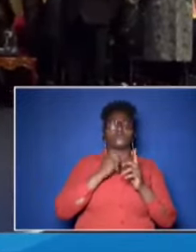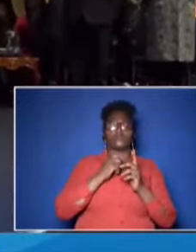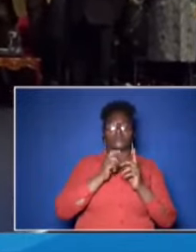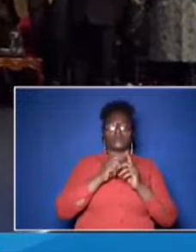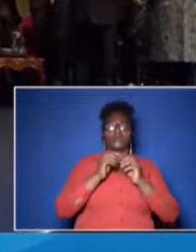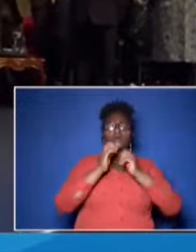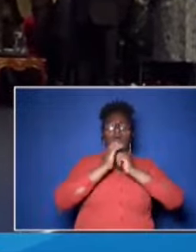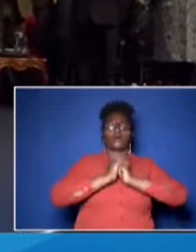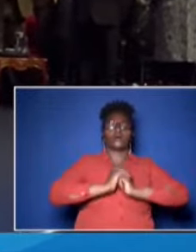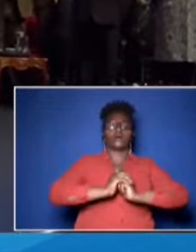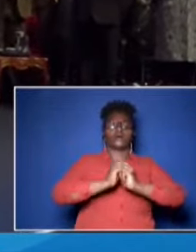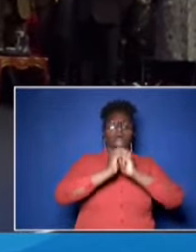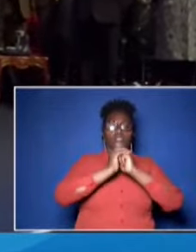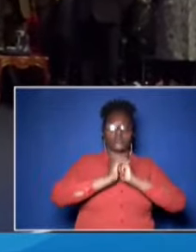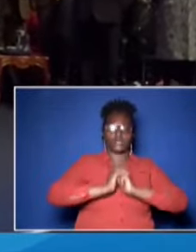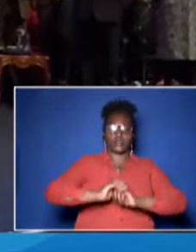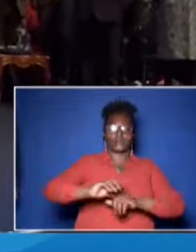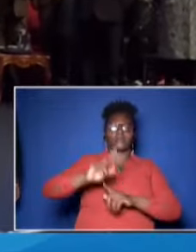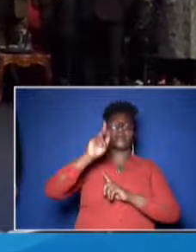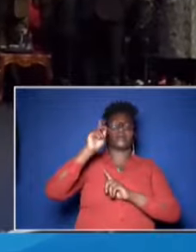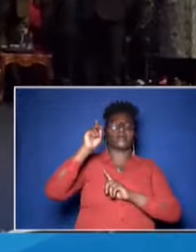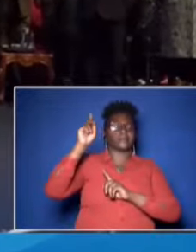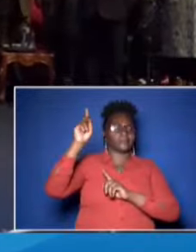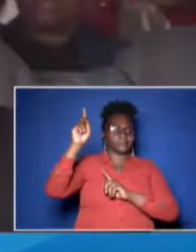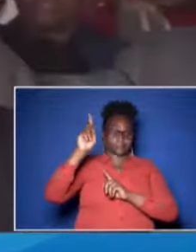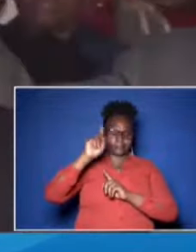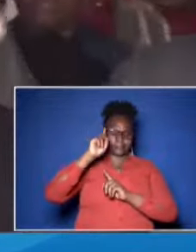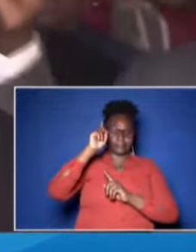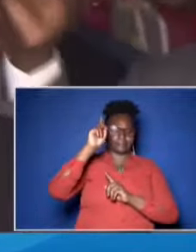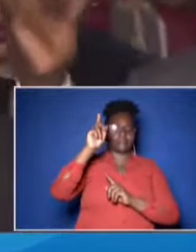to worship